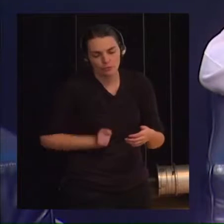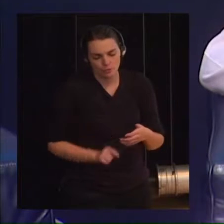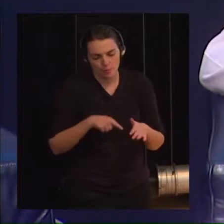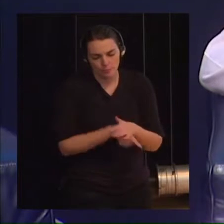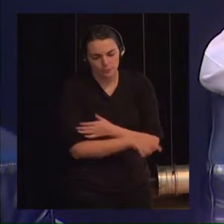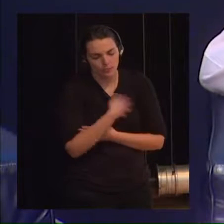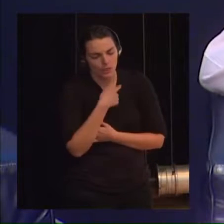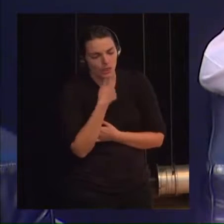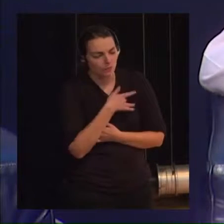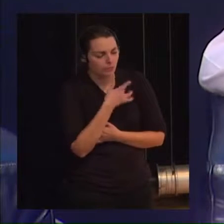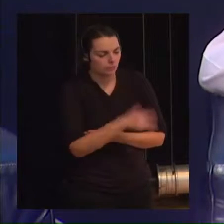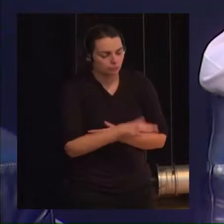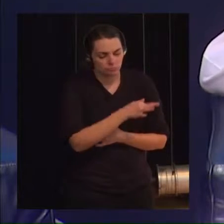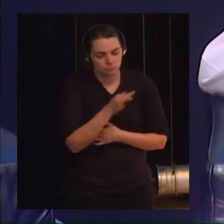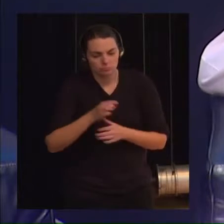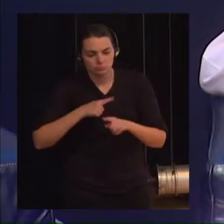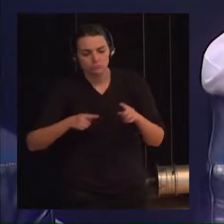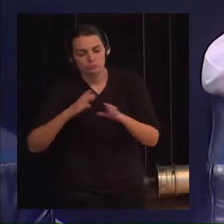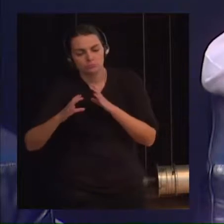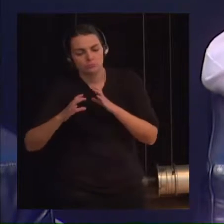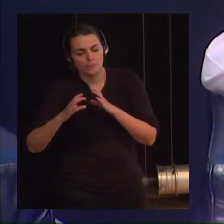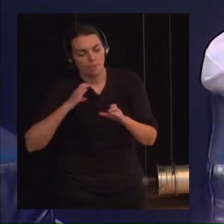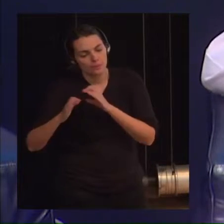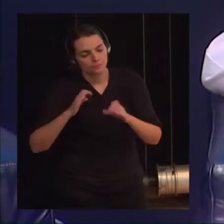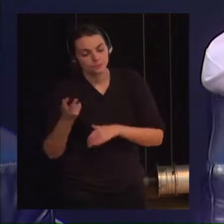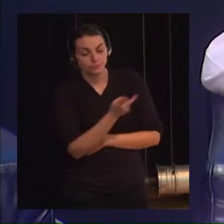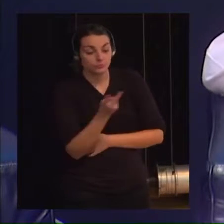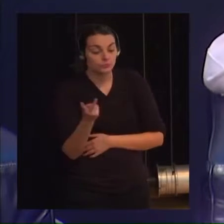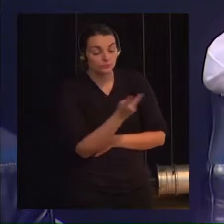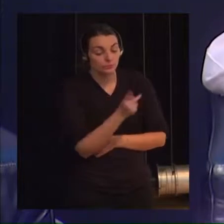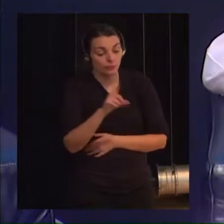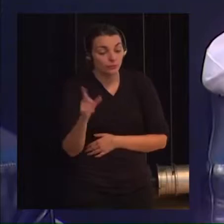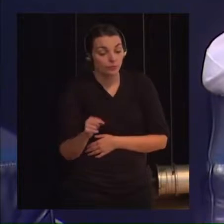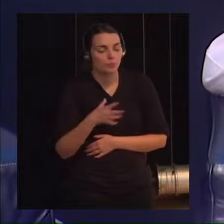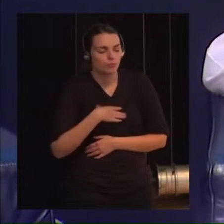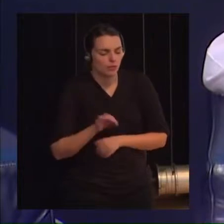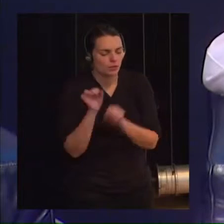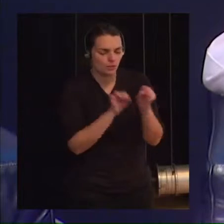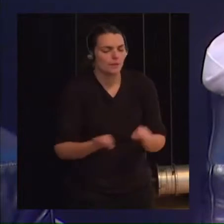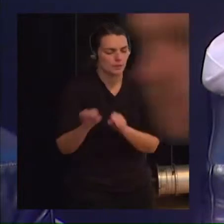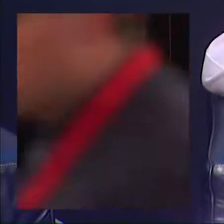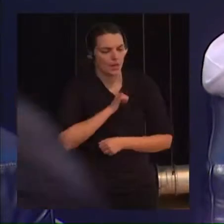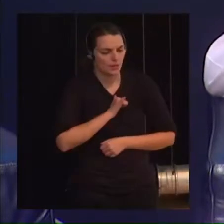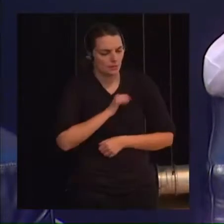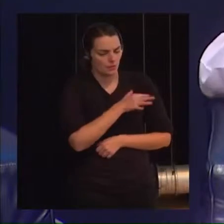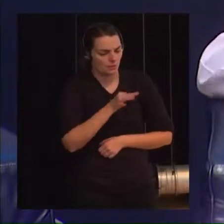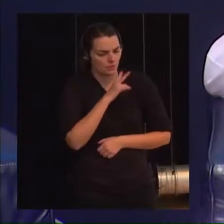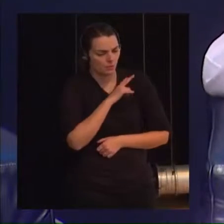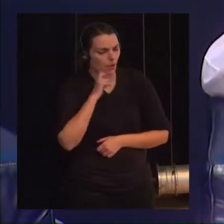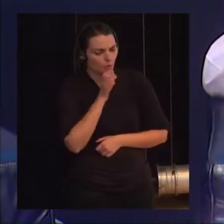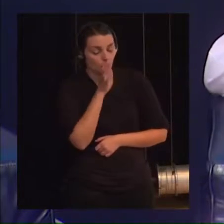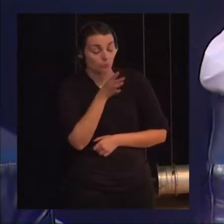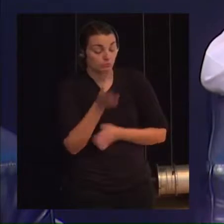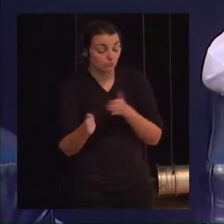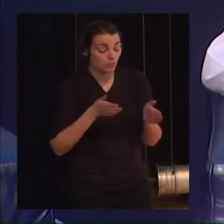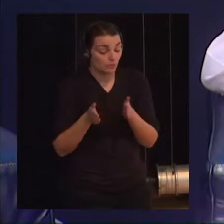great opportunity to actually assert its identity and its values at a time when there's all sorts of